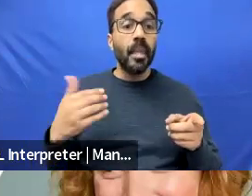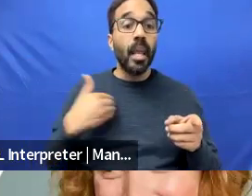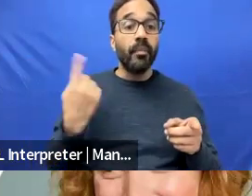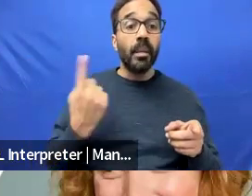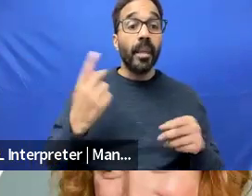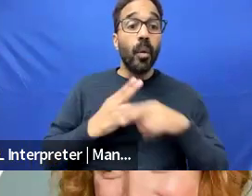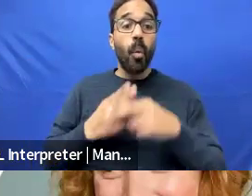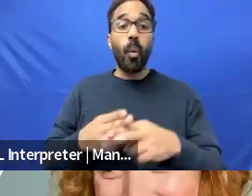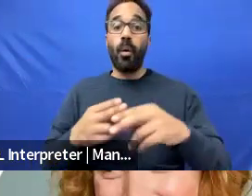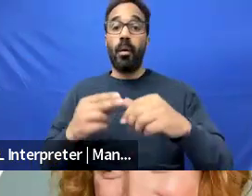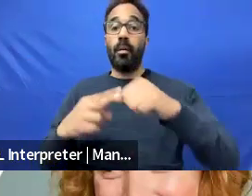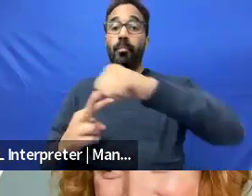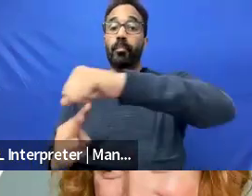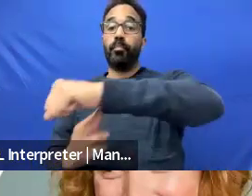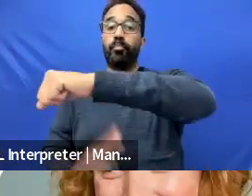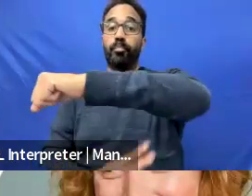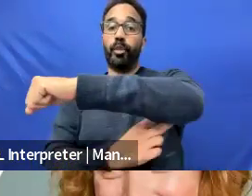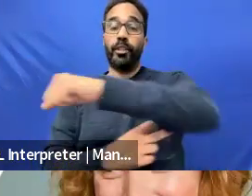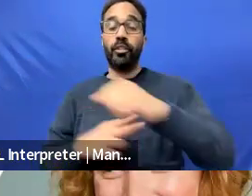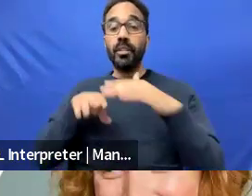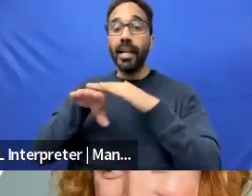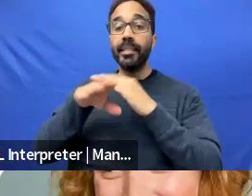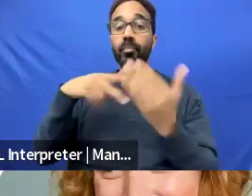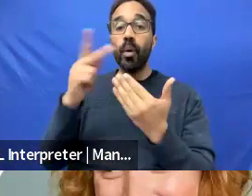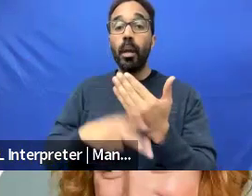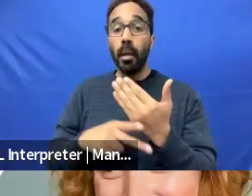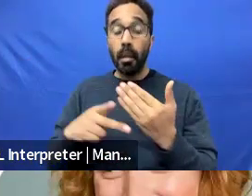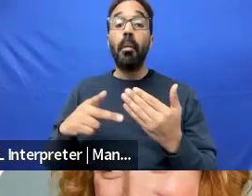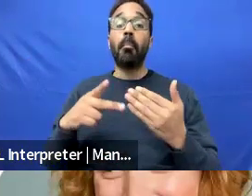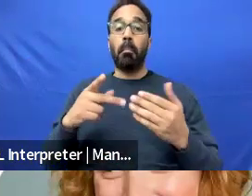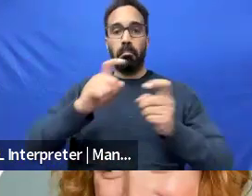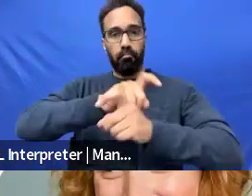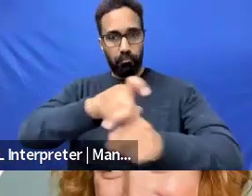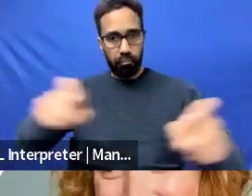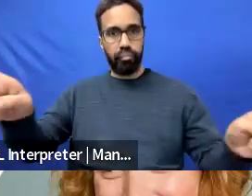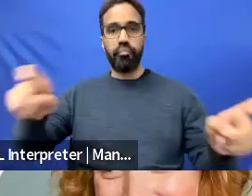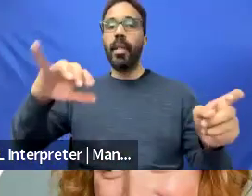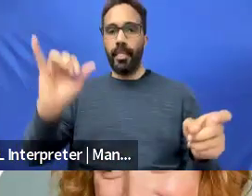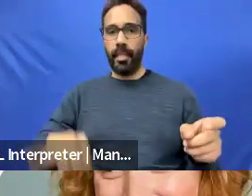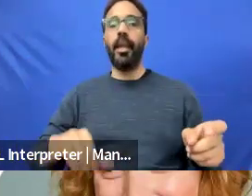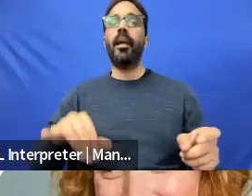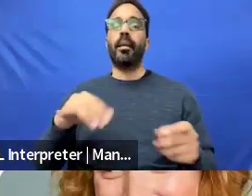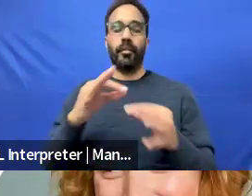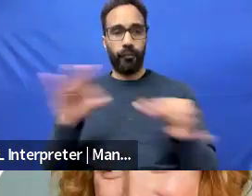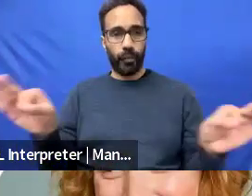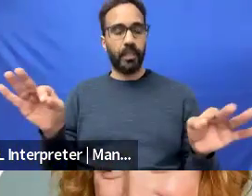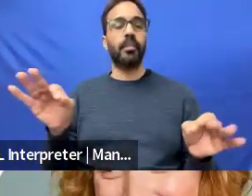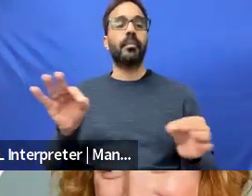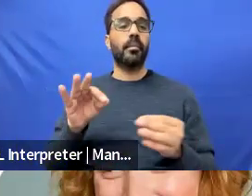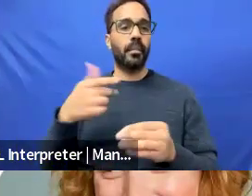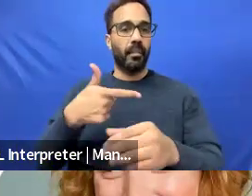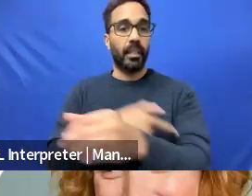Access Program. The next slide, we're going to kind of talk about how to navigate that. The Bridge Access Program at first can look just a little